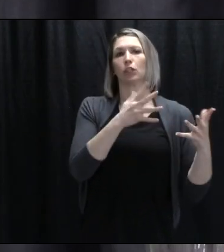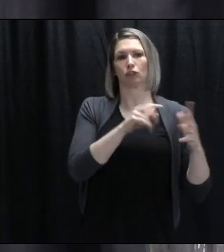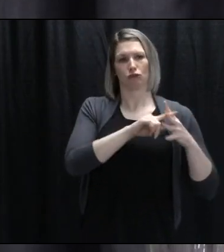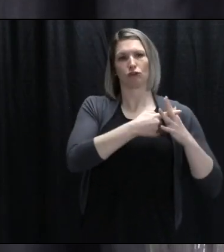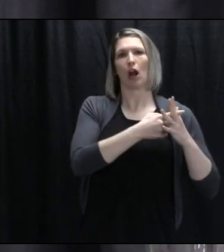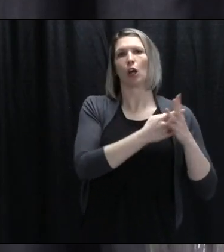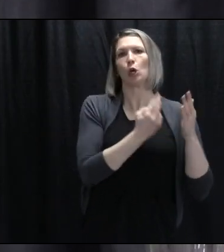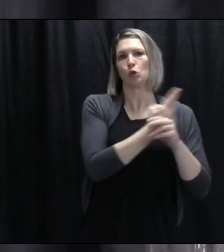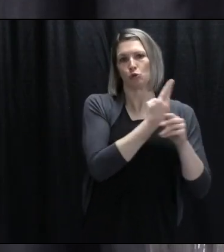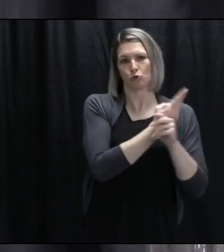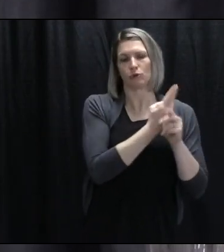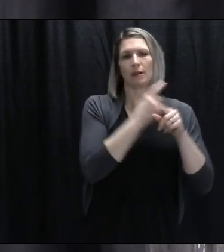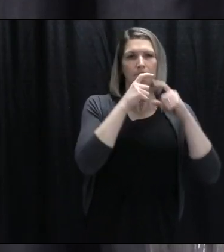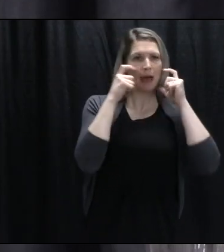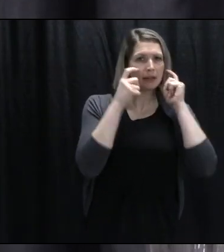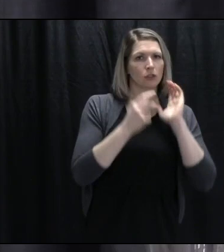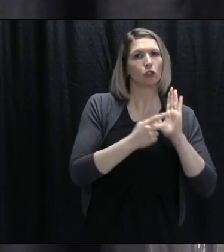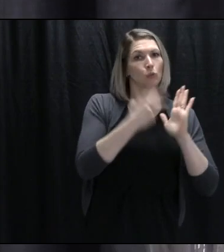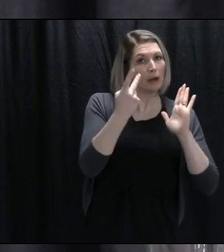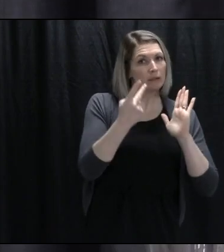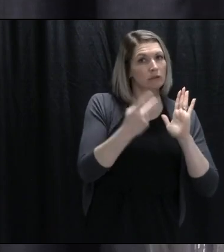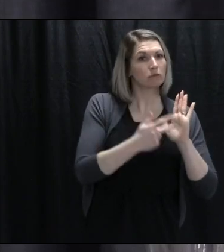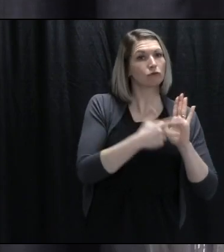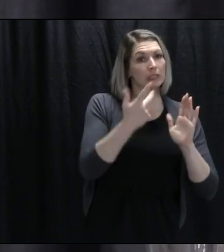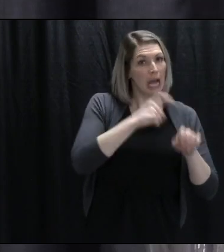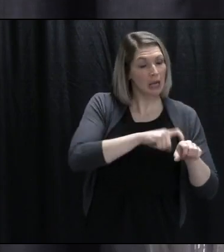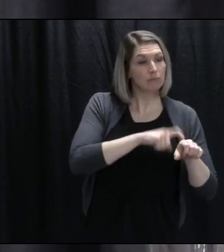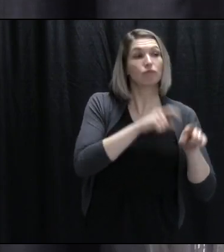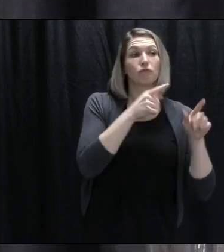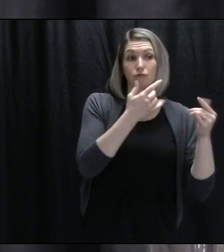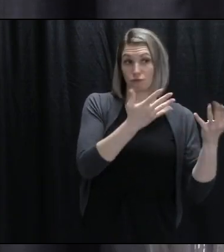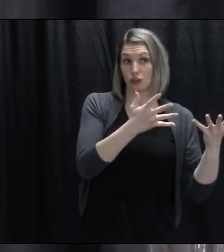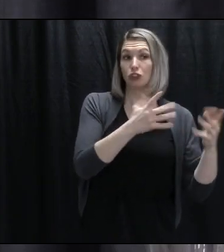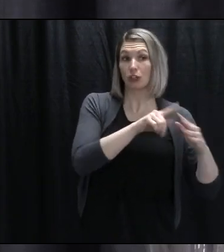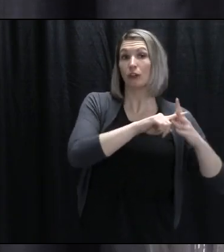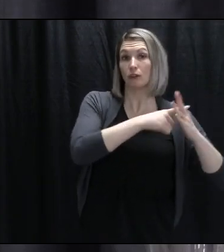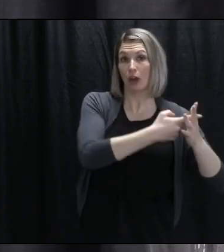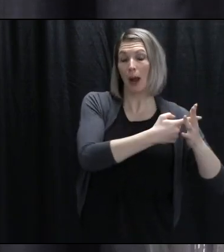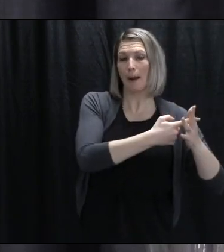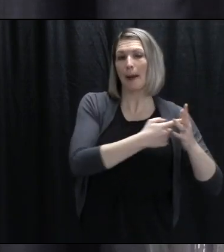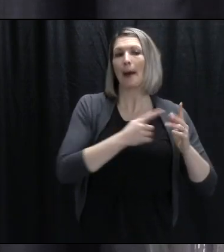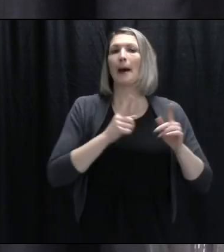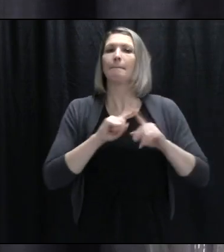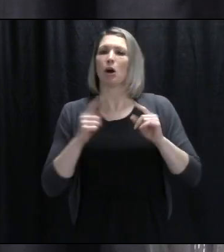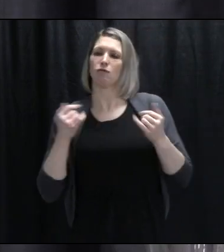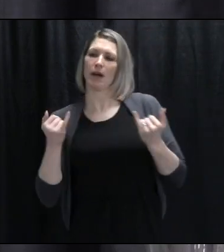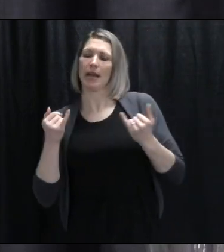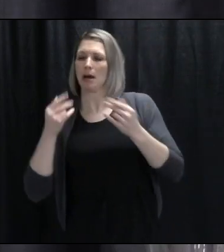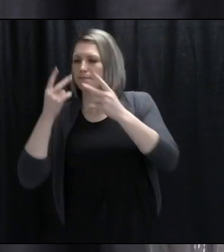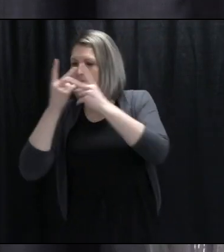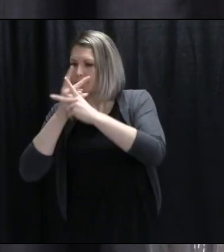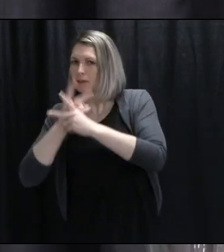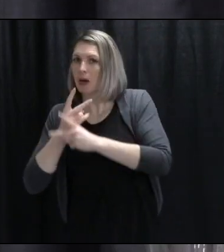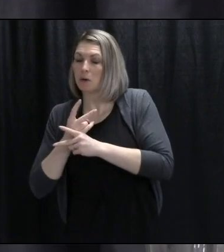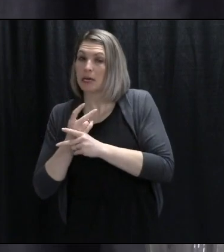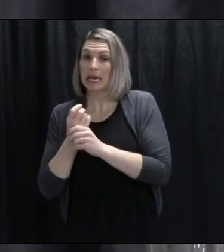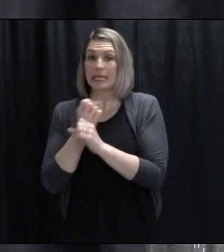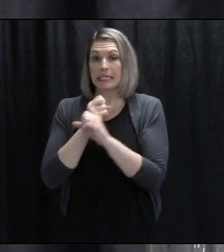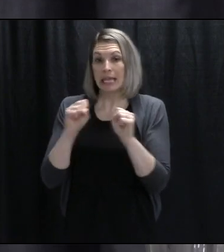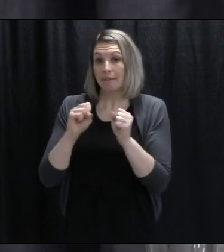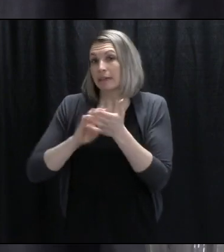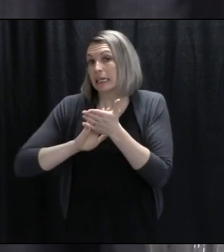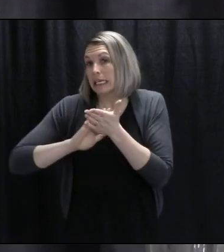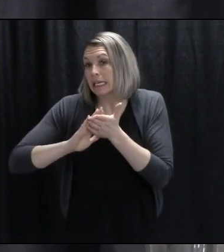of time and effort in trying to identify ways where these masks can be safely sterilized and reused. And